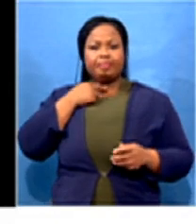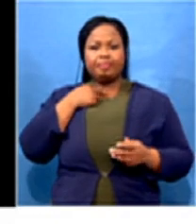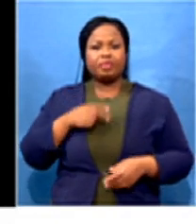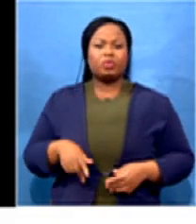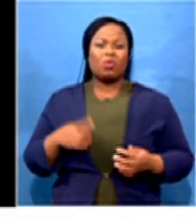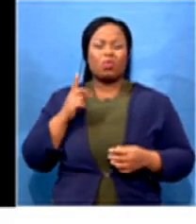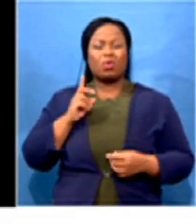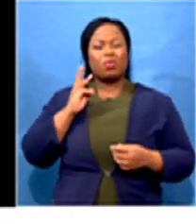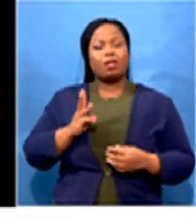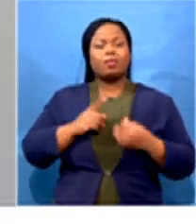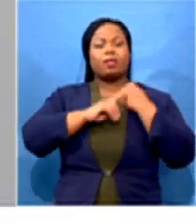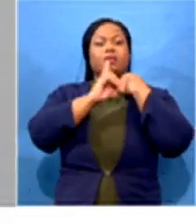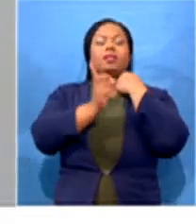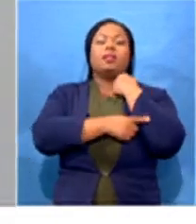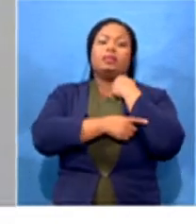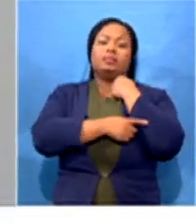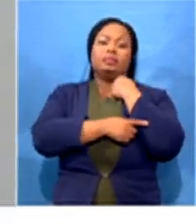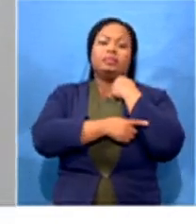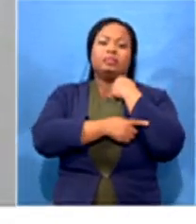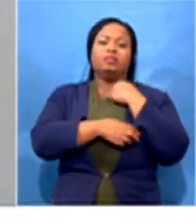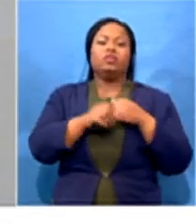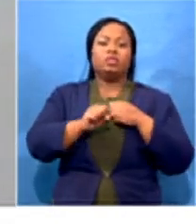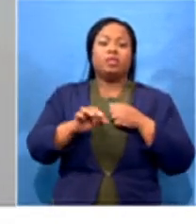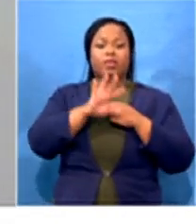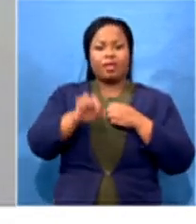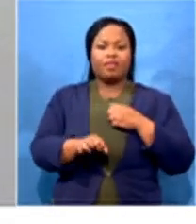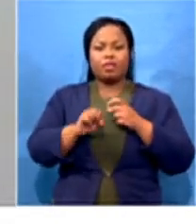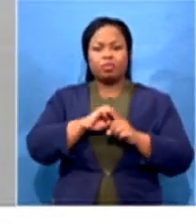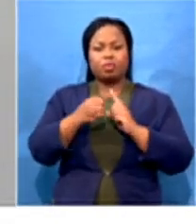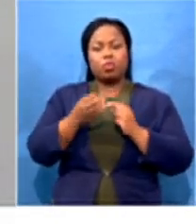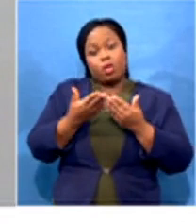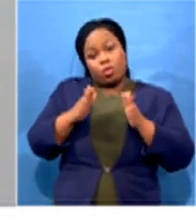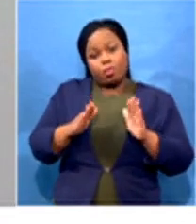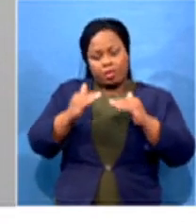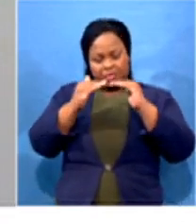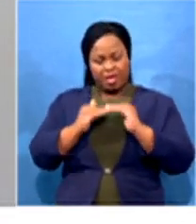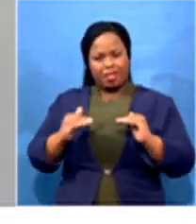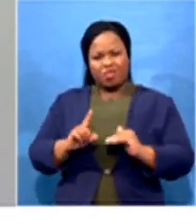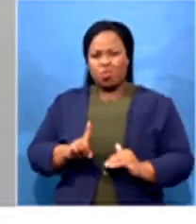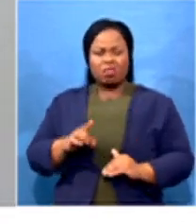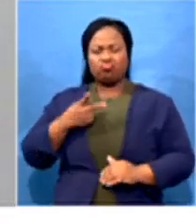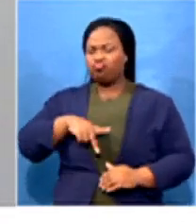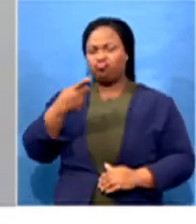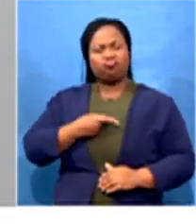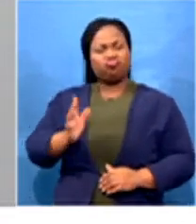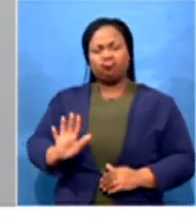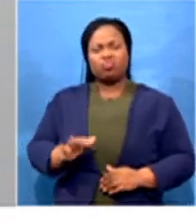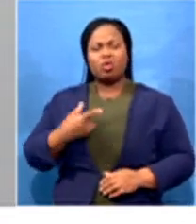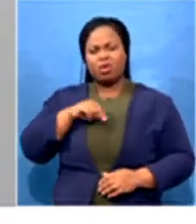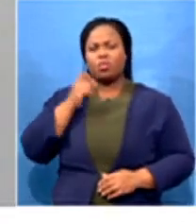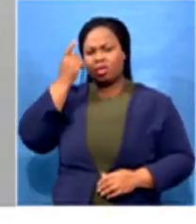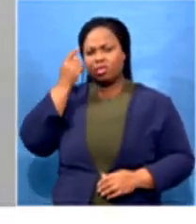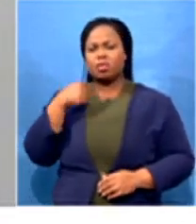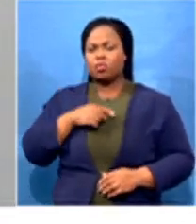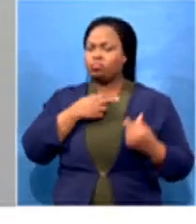the last aspects of South African society to open up. And we're not upset about that. We understand it and we want to